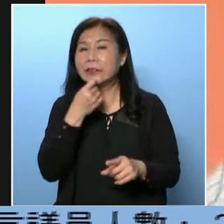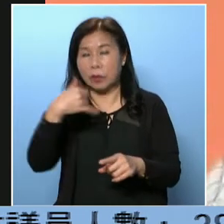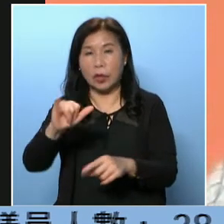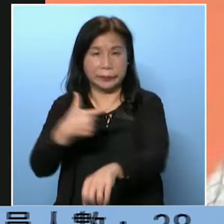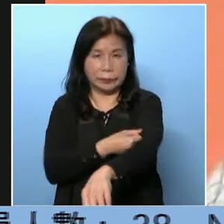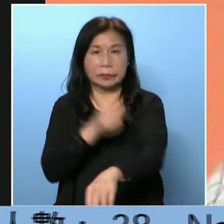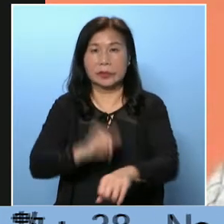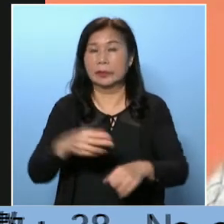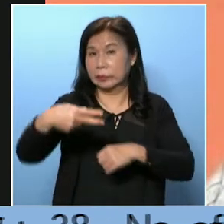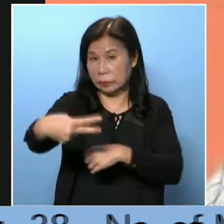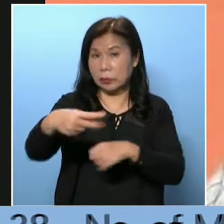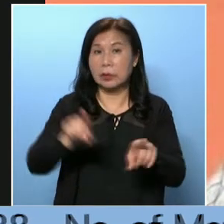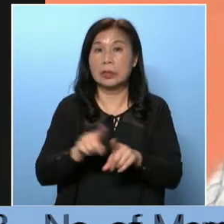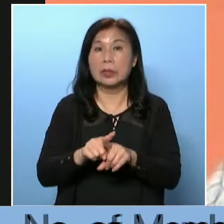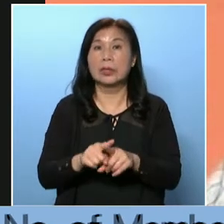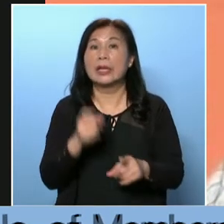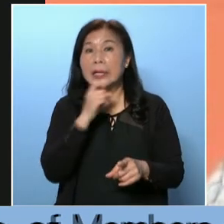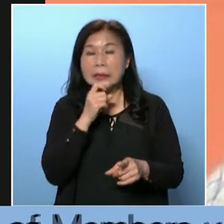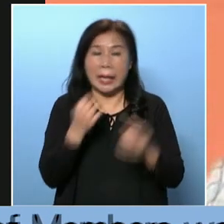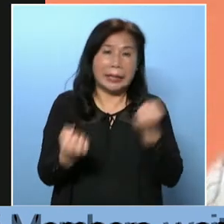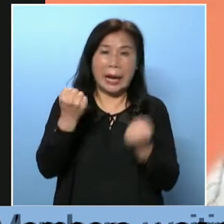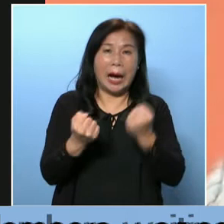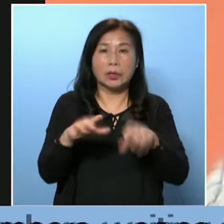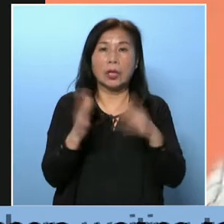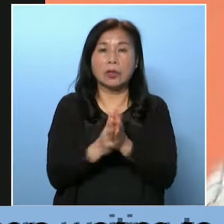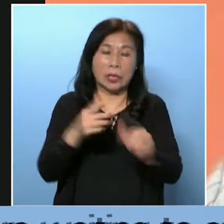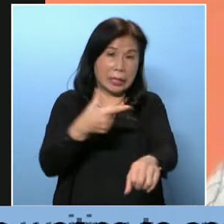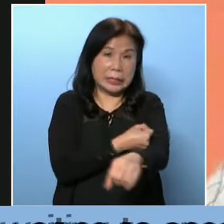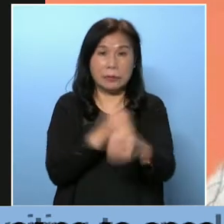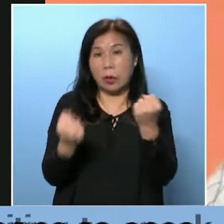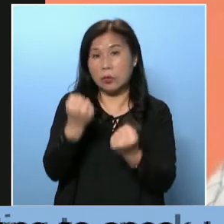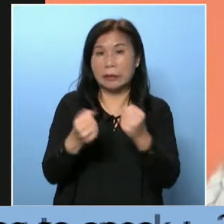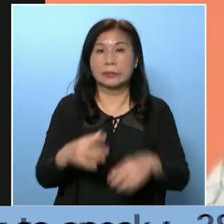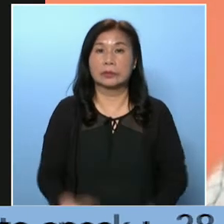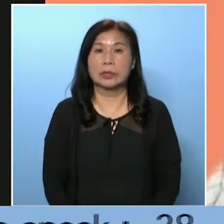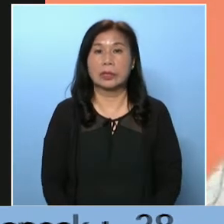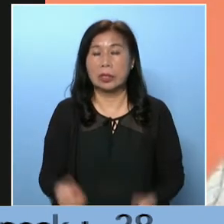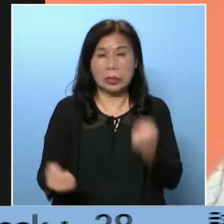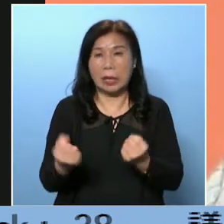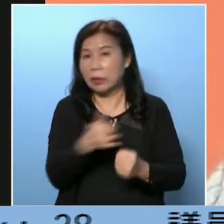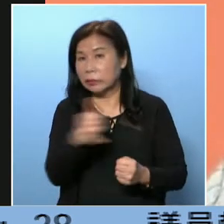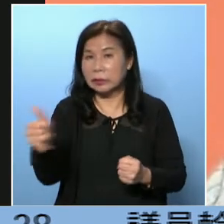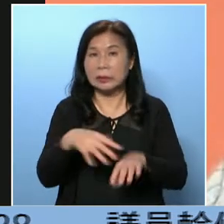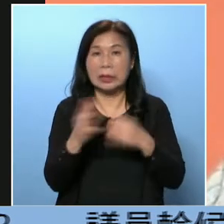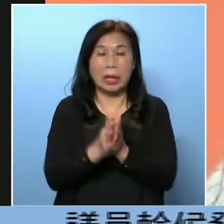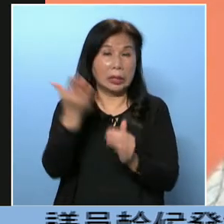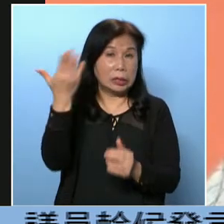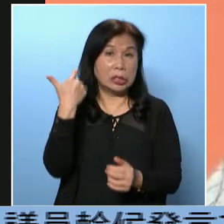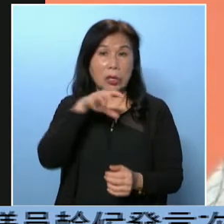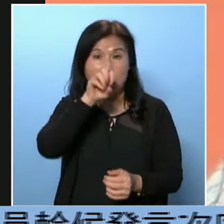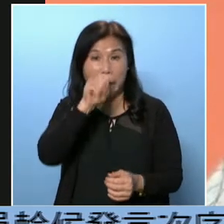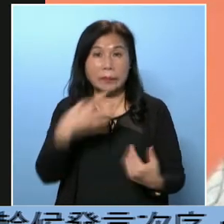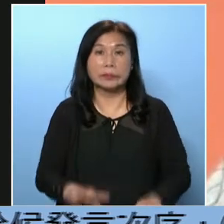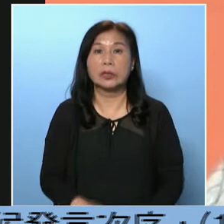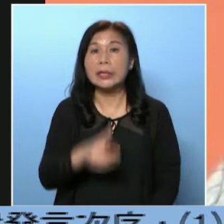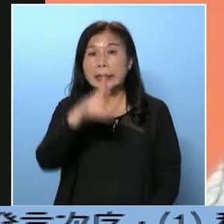them, and they will be very willing to do so. And 2, the mobile vaccinations vehicles. Well, I proposed